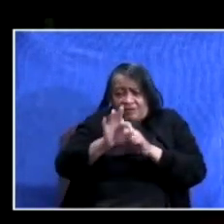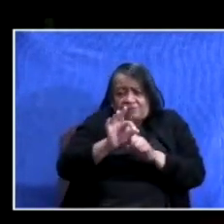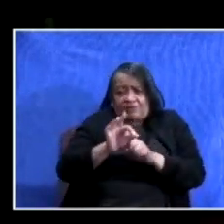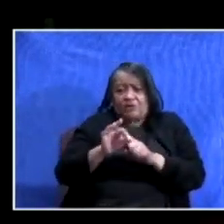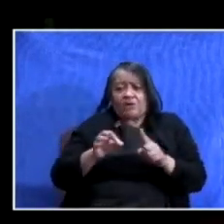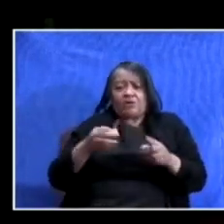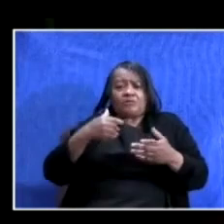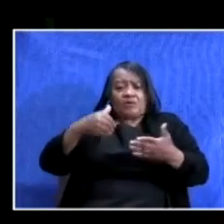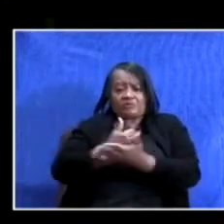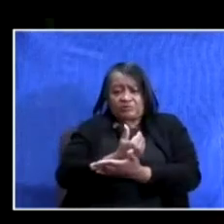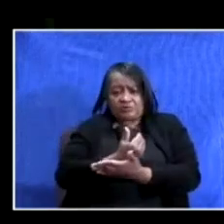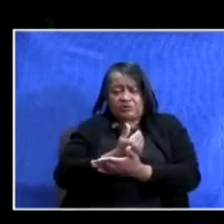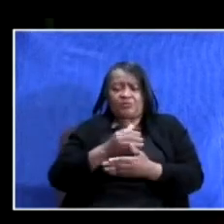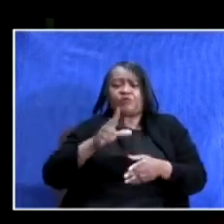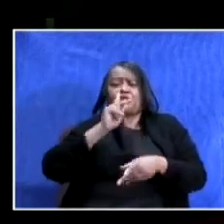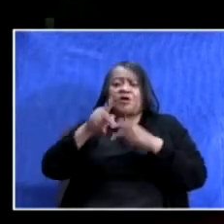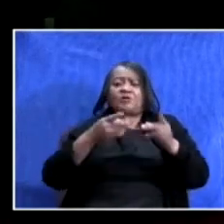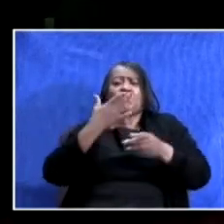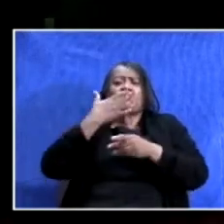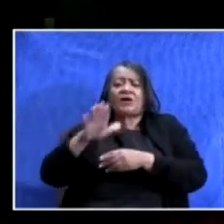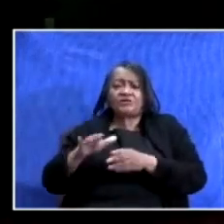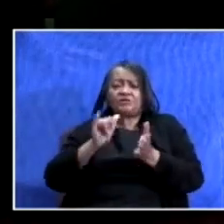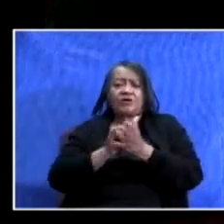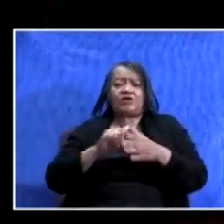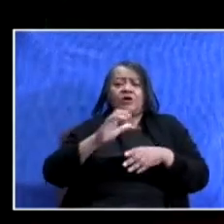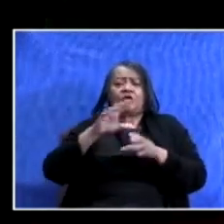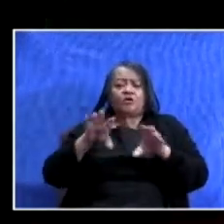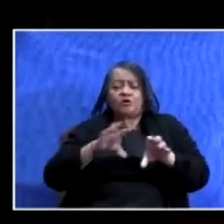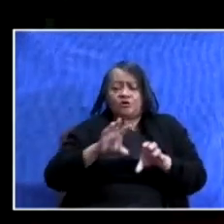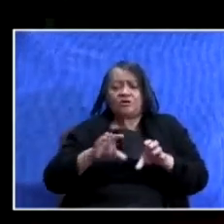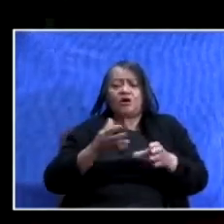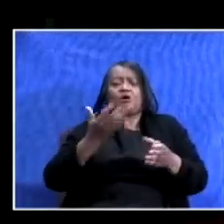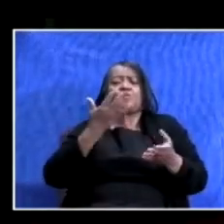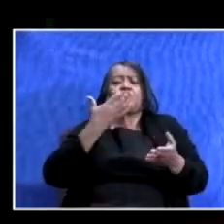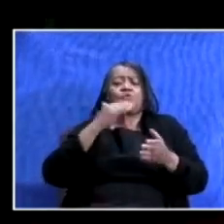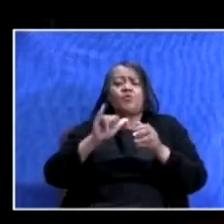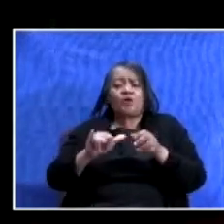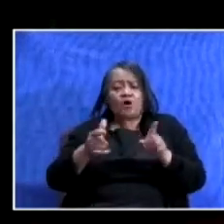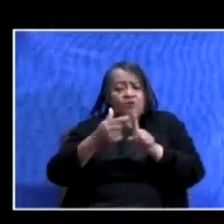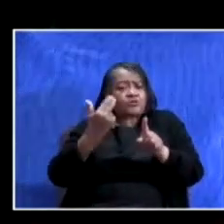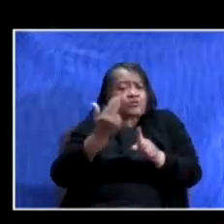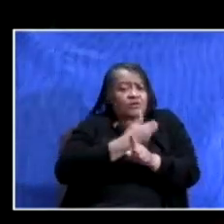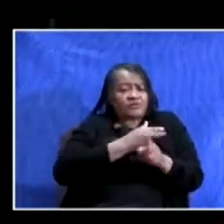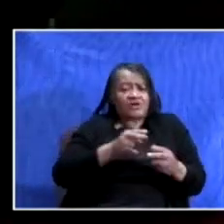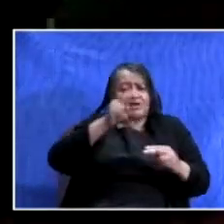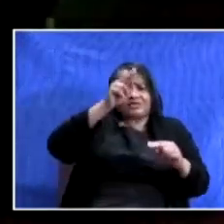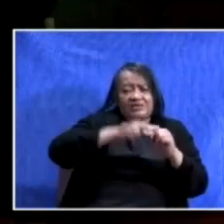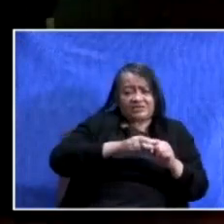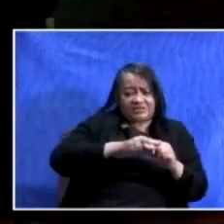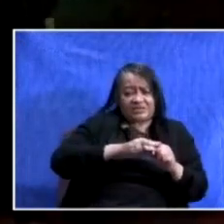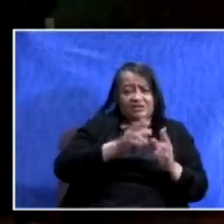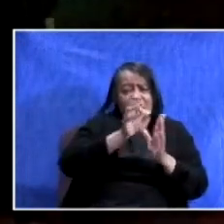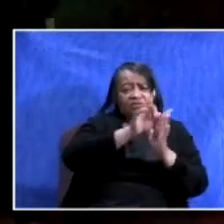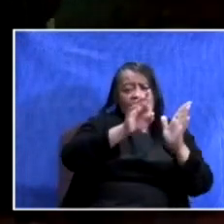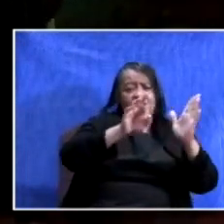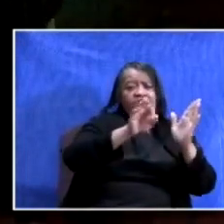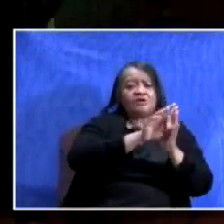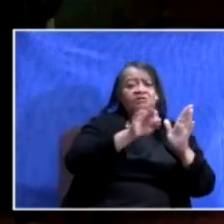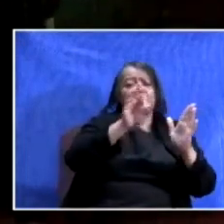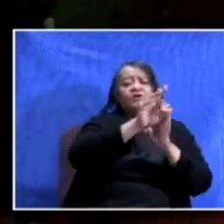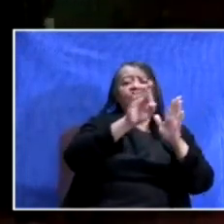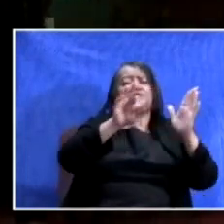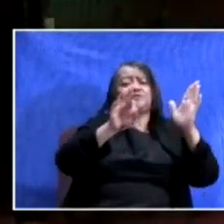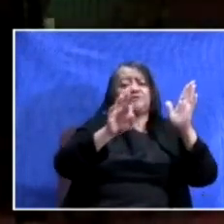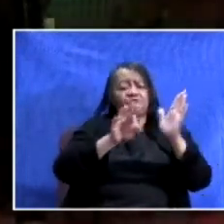modern moral monsters who plot our rot and our demise. They sit in Frankfurt, in governor's mansions,